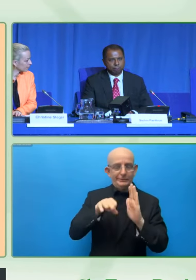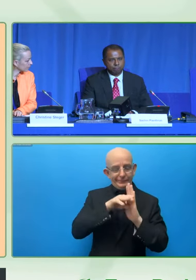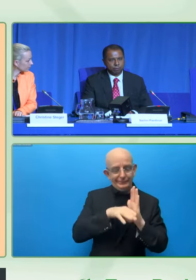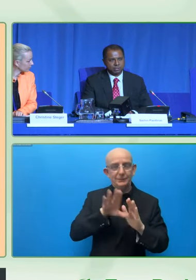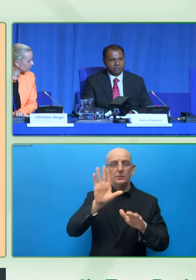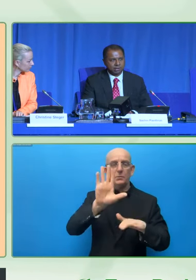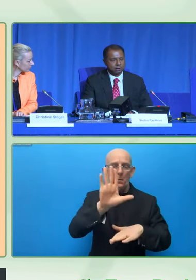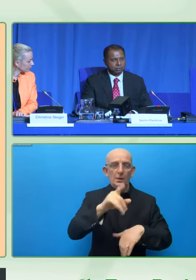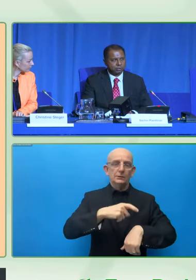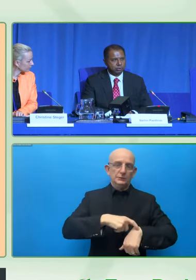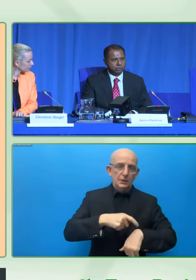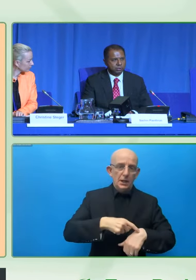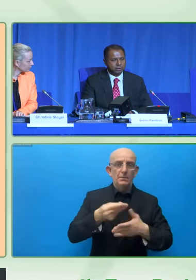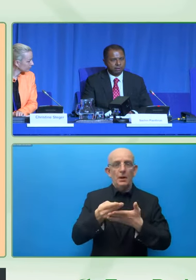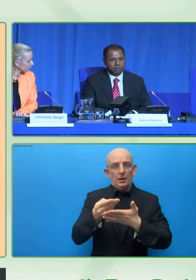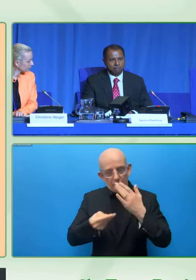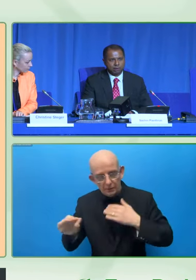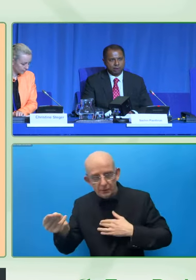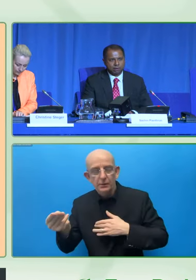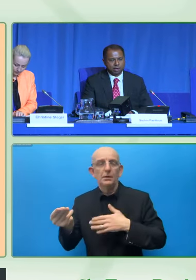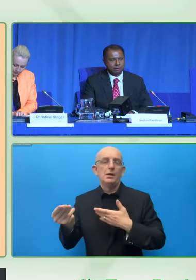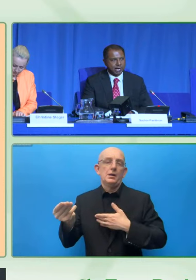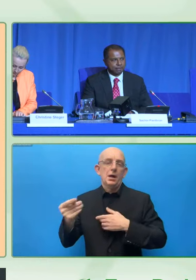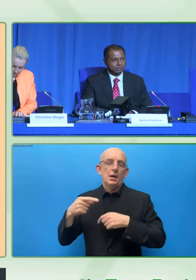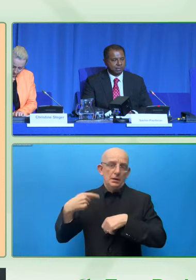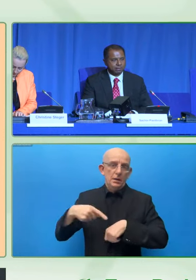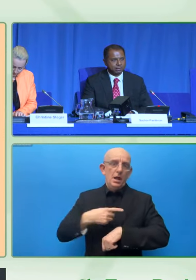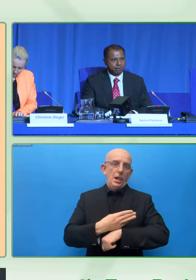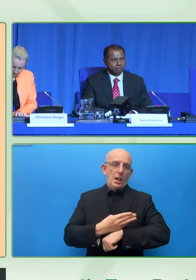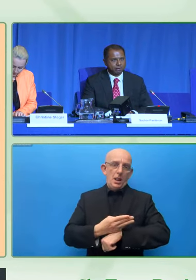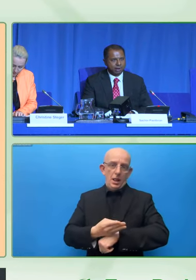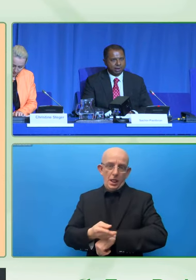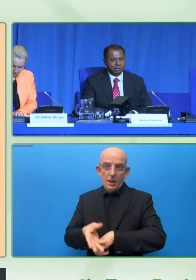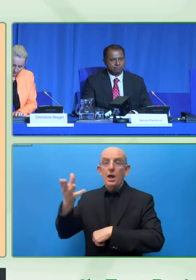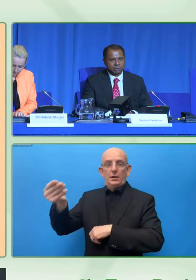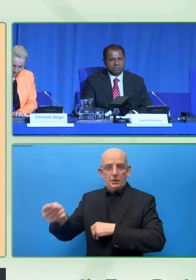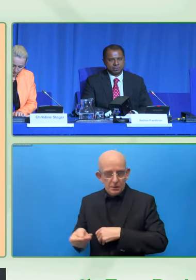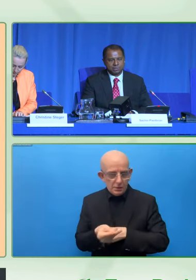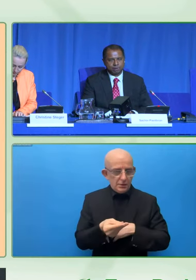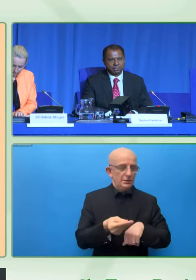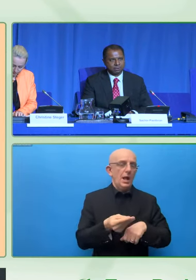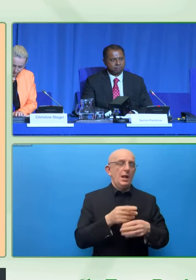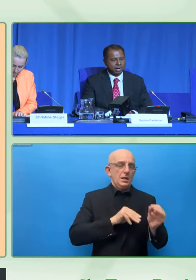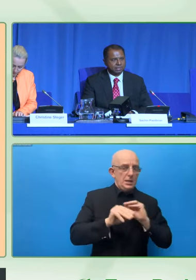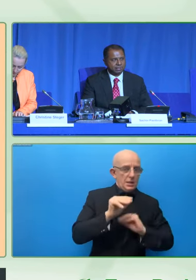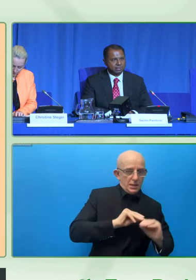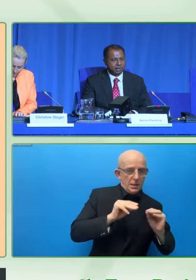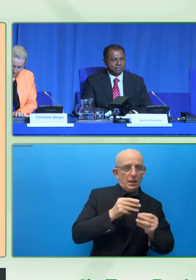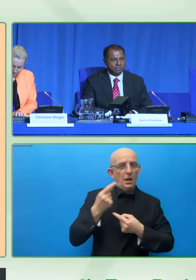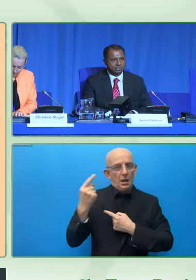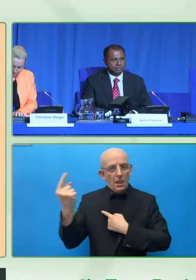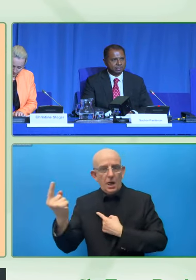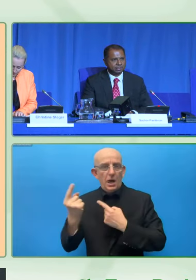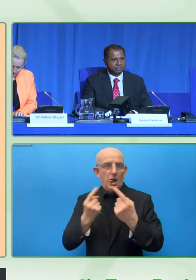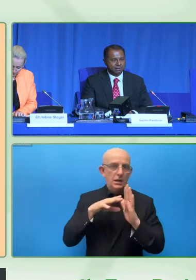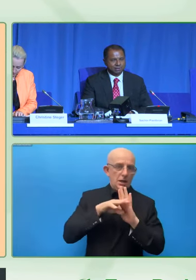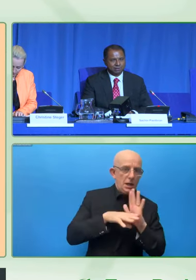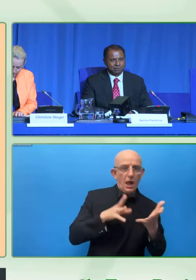and enforced, there's usually a lapse in time. And especially in the space of IT,